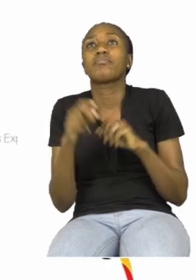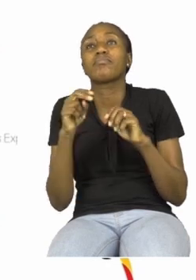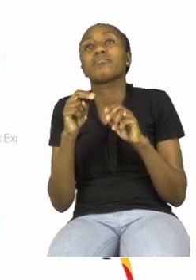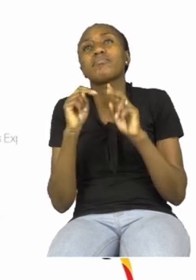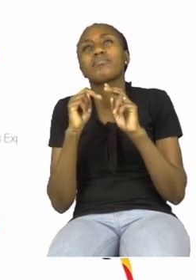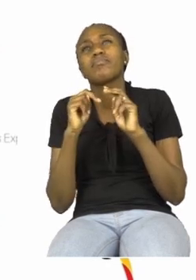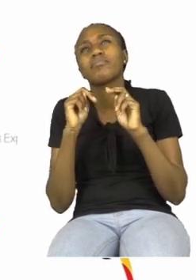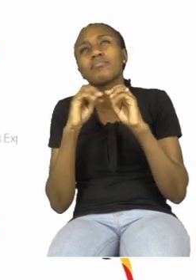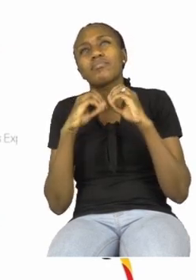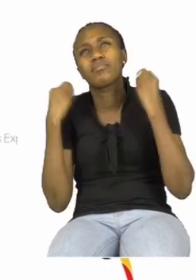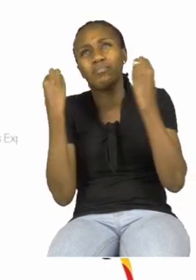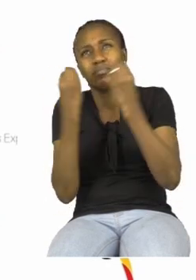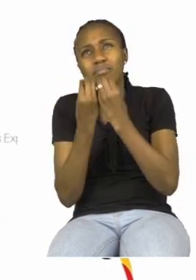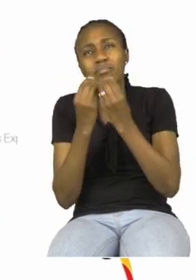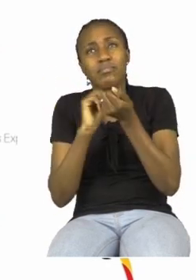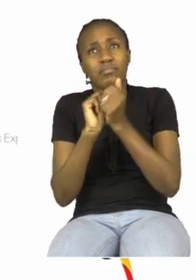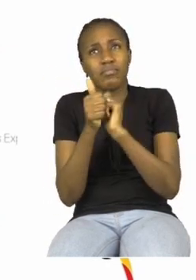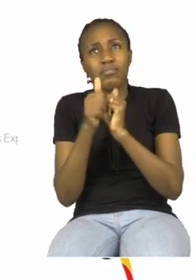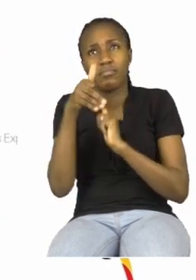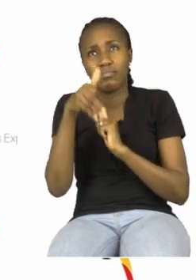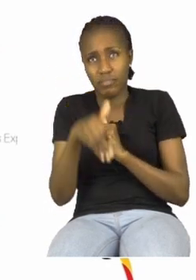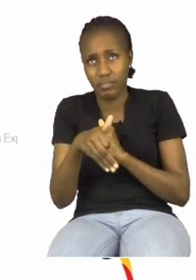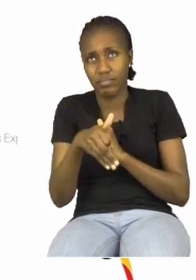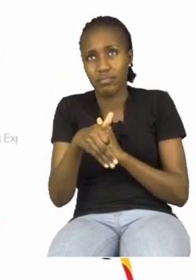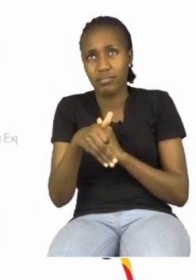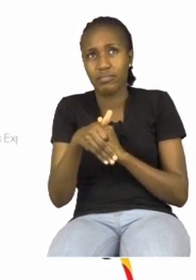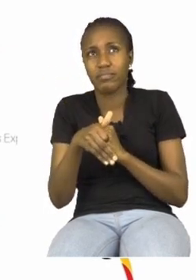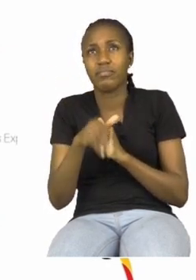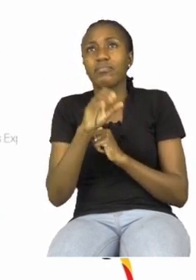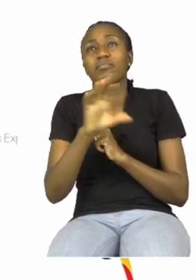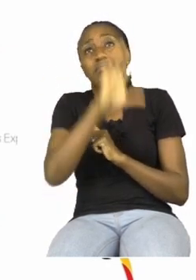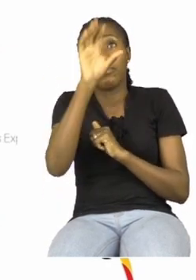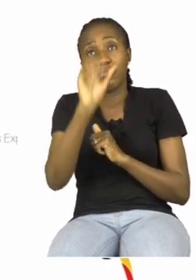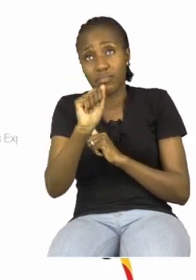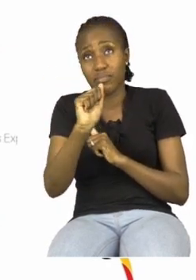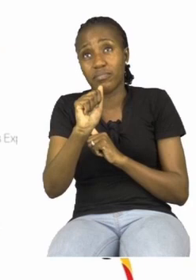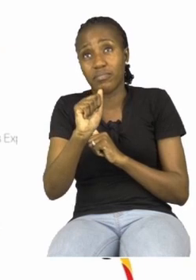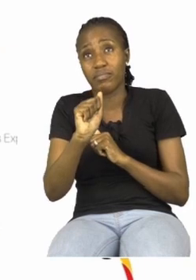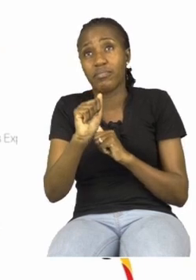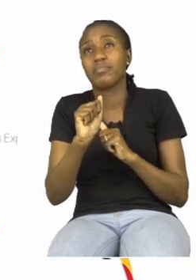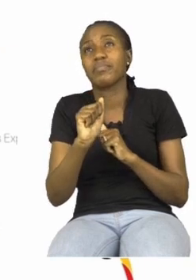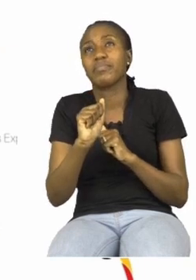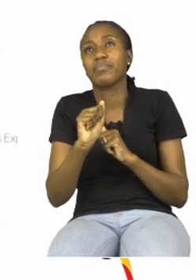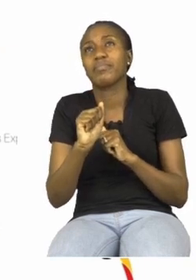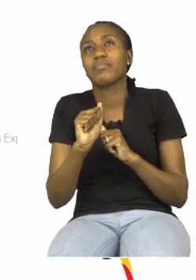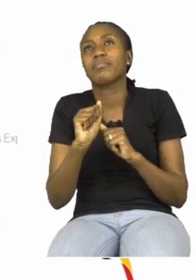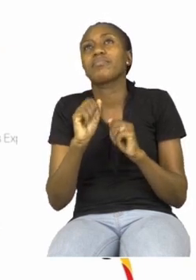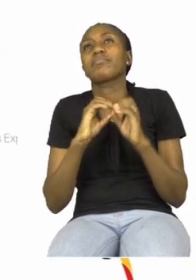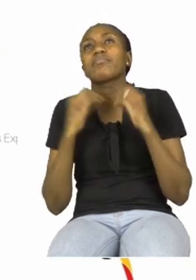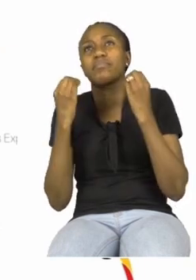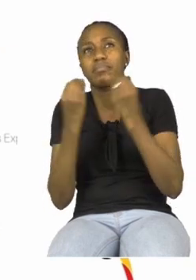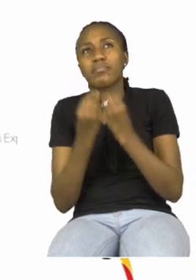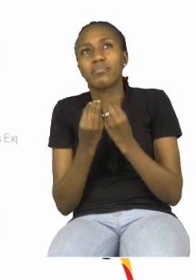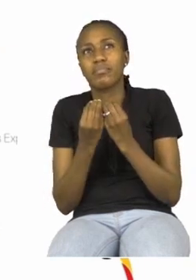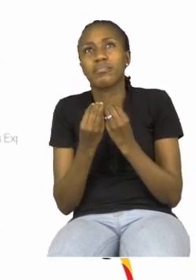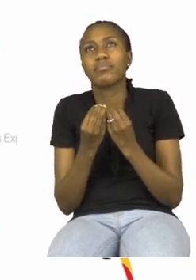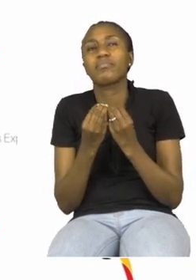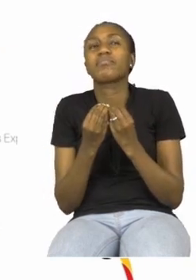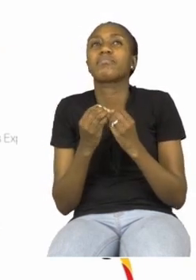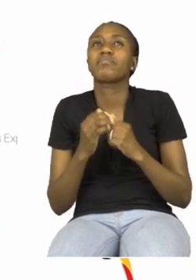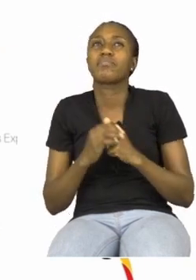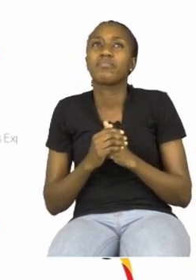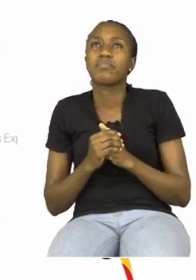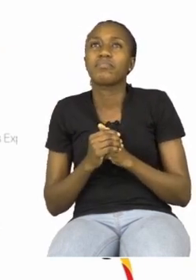Cyclist Internationale, and the Confederation of African Cycling as well. And we as a federation have got 7 affiliated